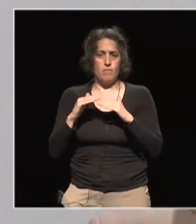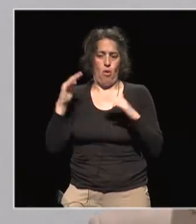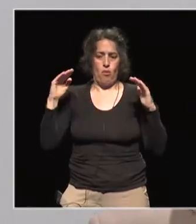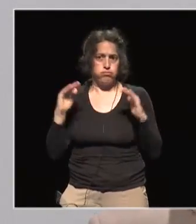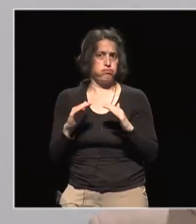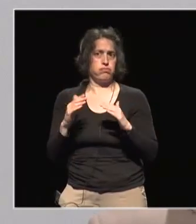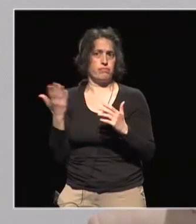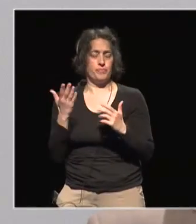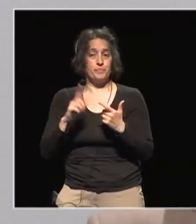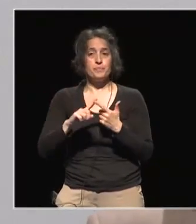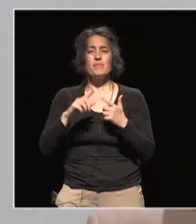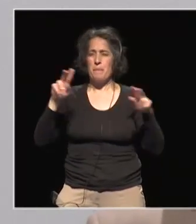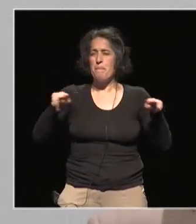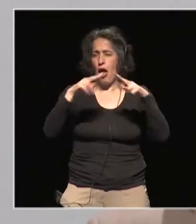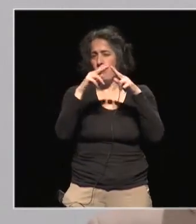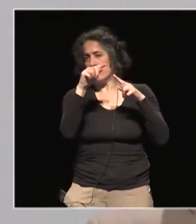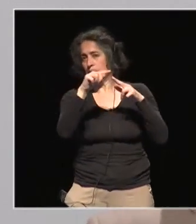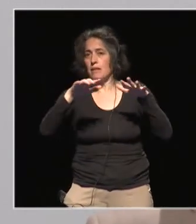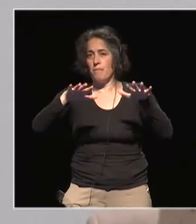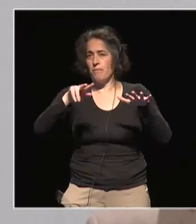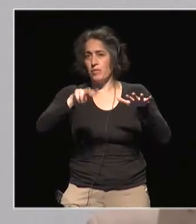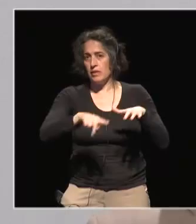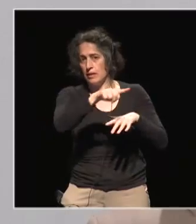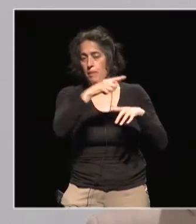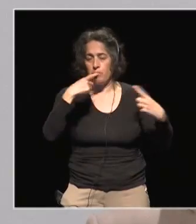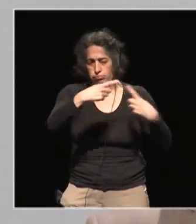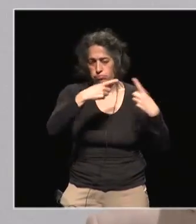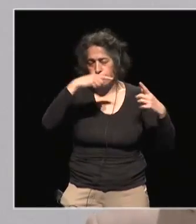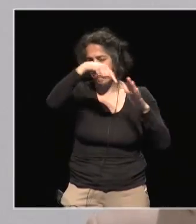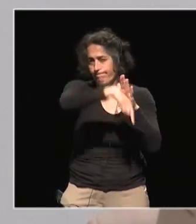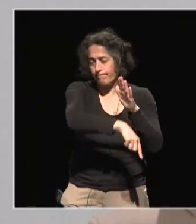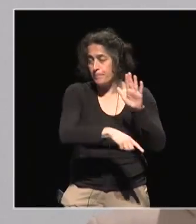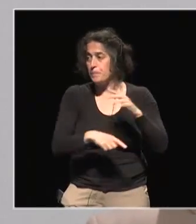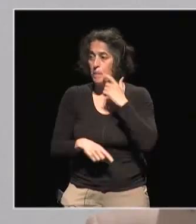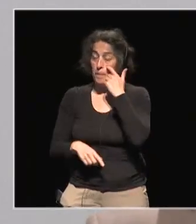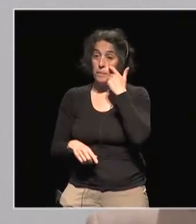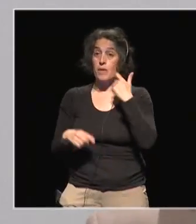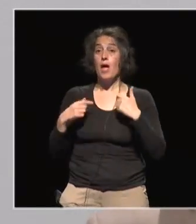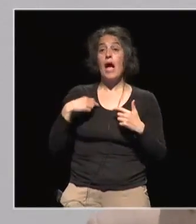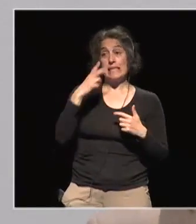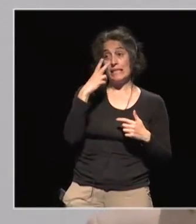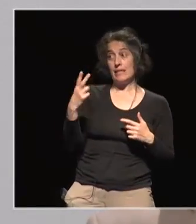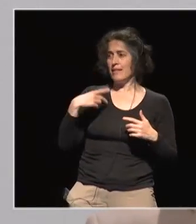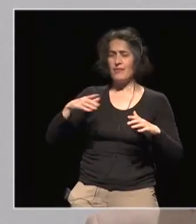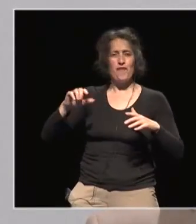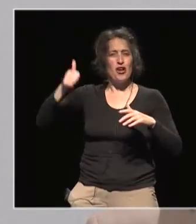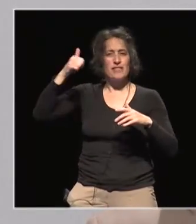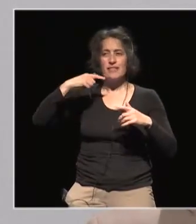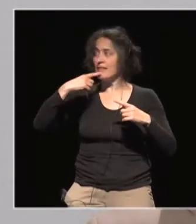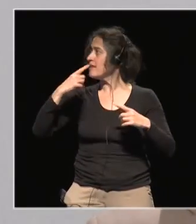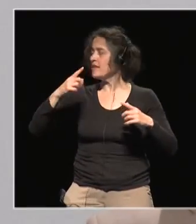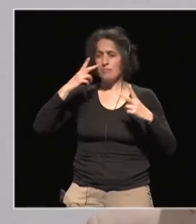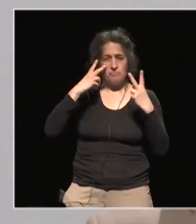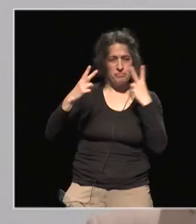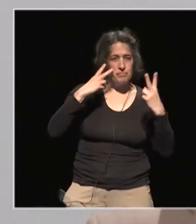follow-up. When I saw the hands going up on the optimists and the pessimists, where I think